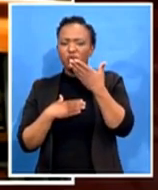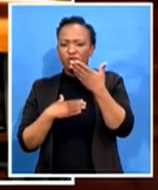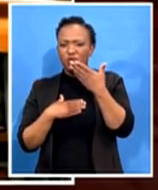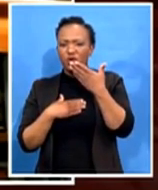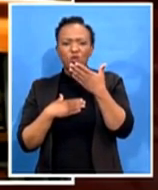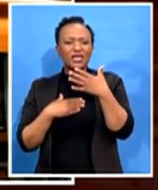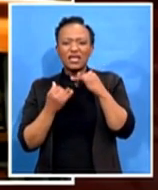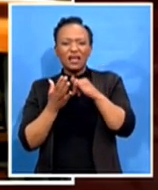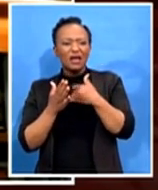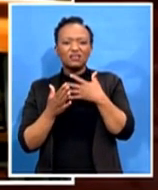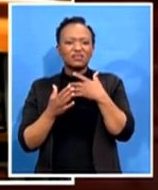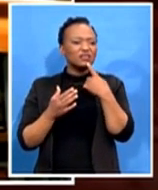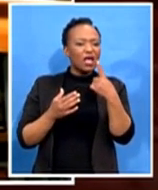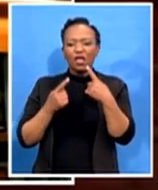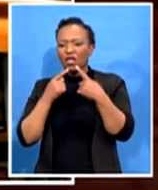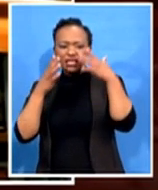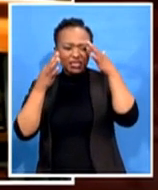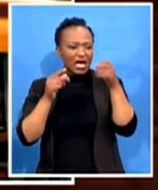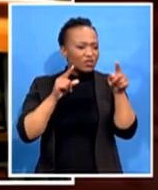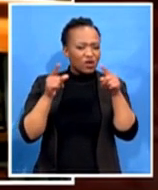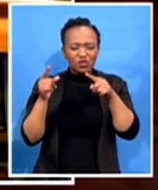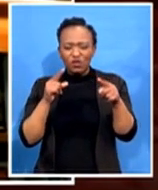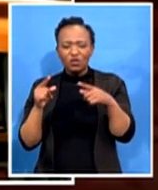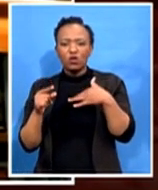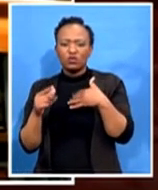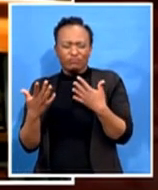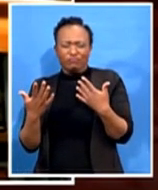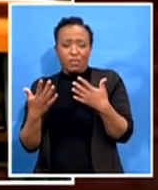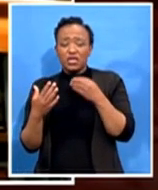Breakfast, we thank you very much indeed. We got to go, but we appreciate your perspective. Be well. You're welcome, sir.